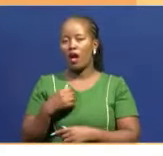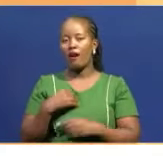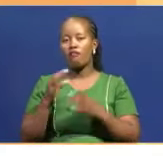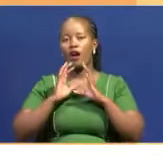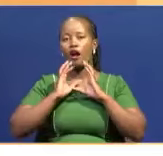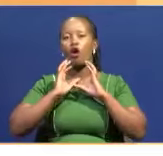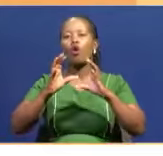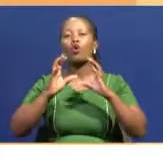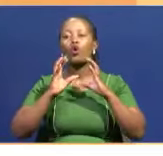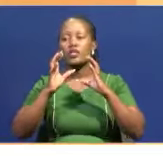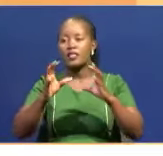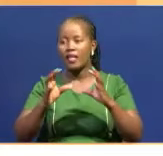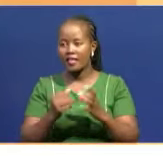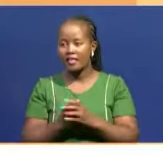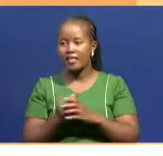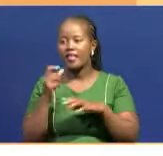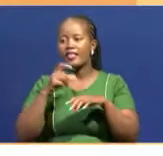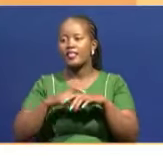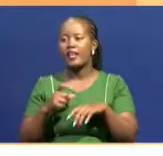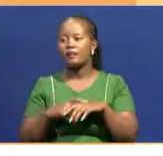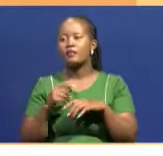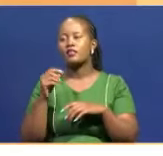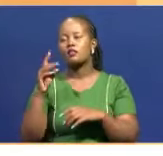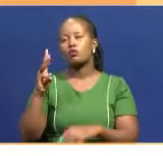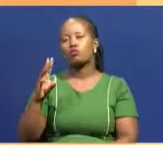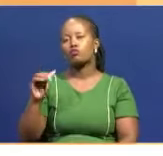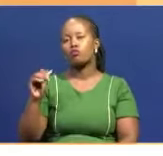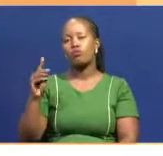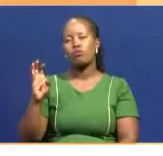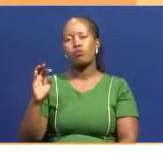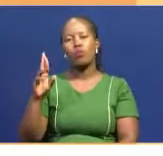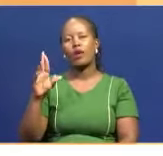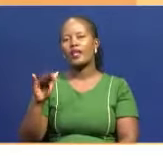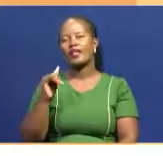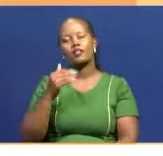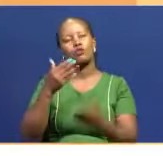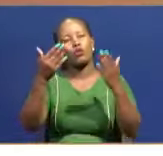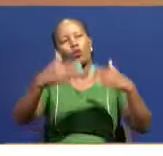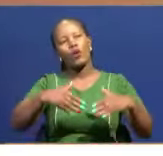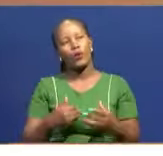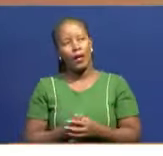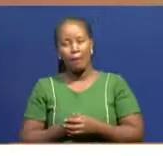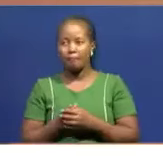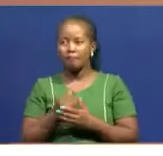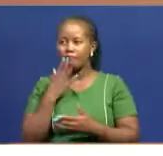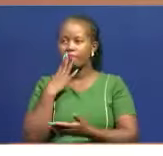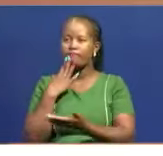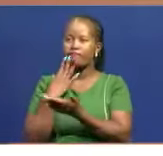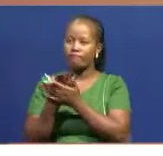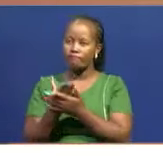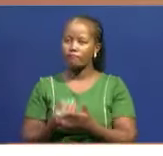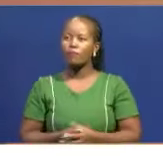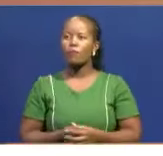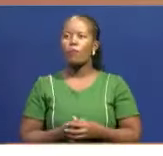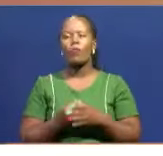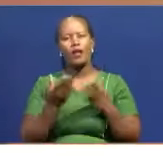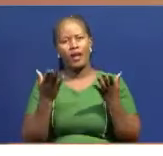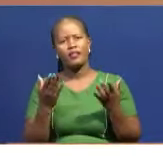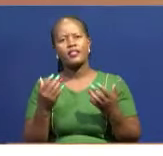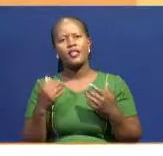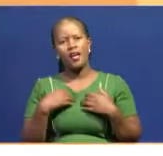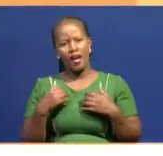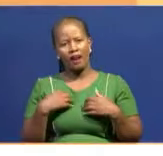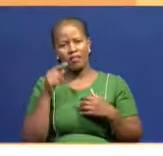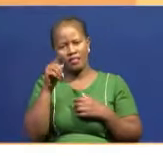the when the Super Series was there. Paul Odera, welcome. Thank you very much. Thank you. Let's see, having this Super